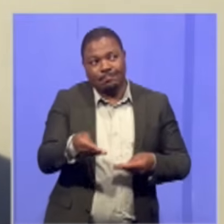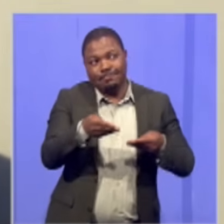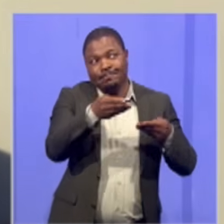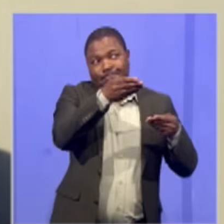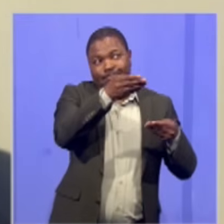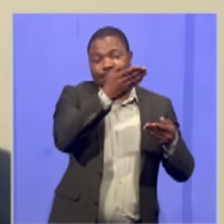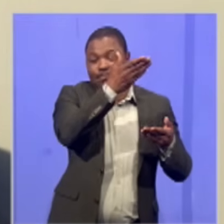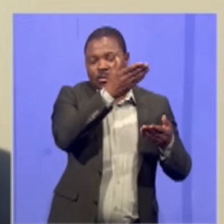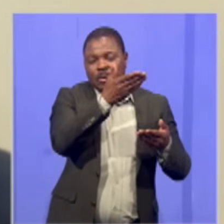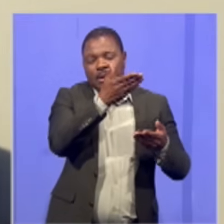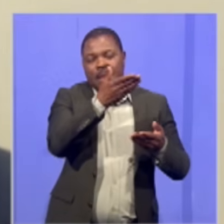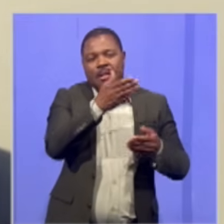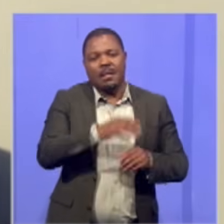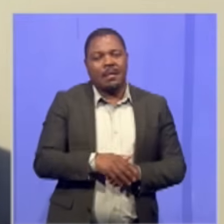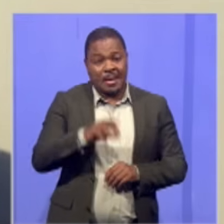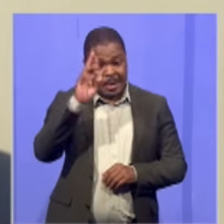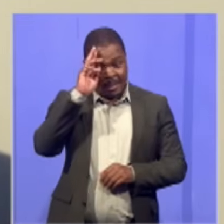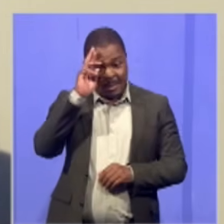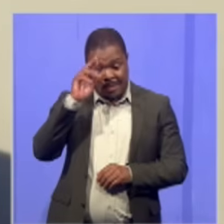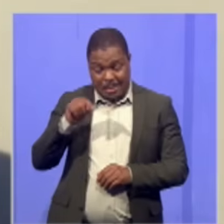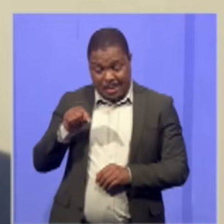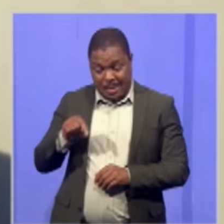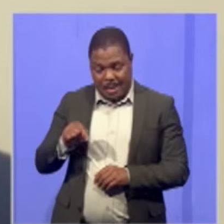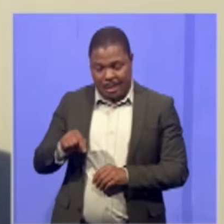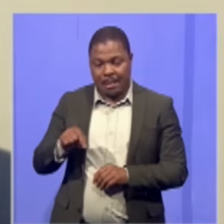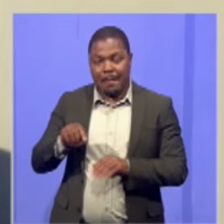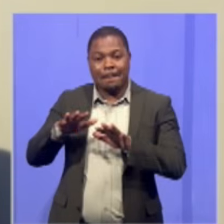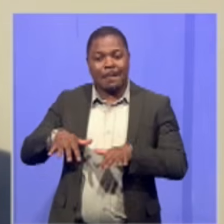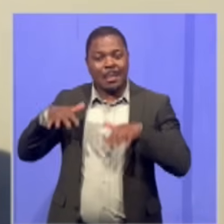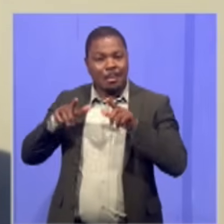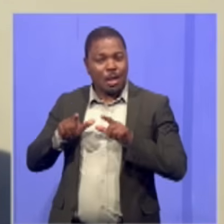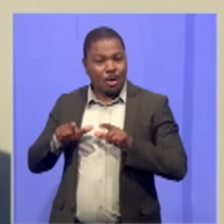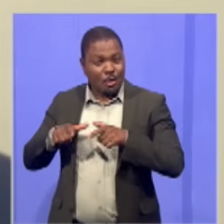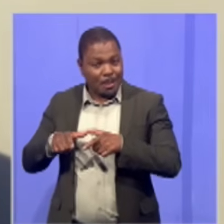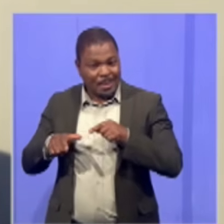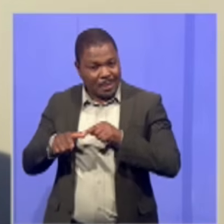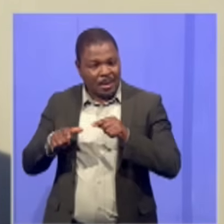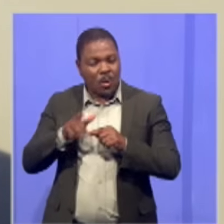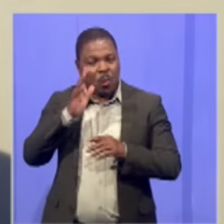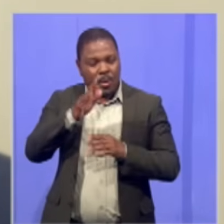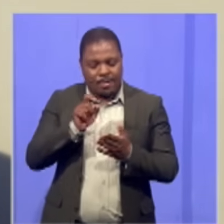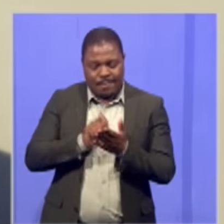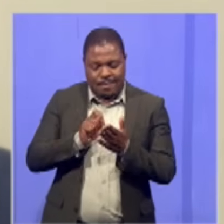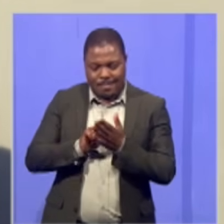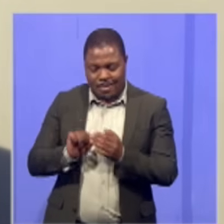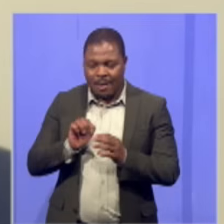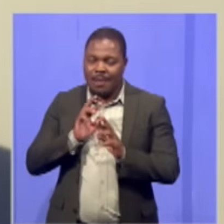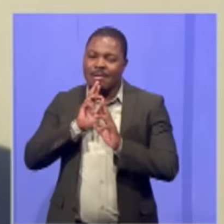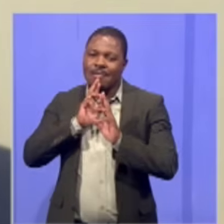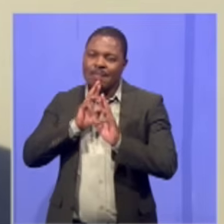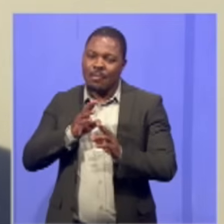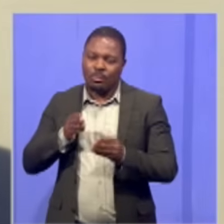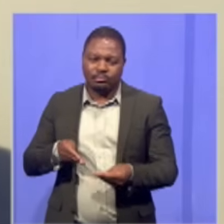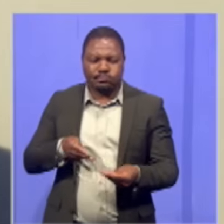hlokomela hore ka committee ena ya nakwana e tla teka rapport ya